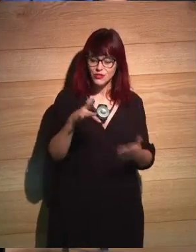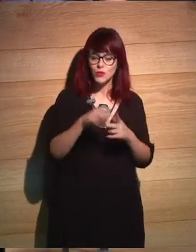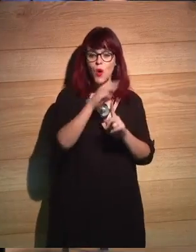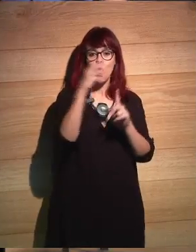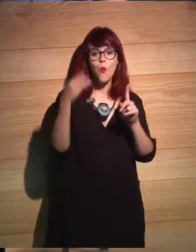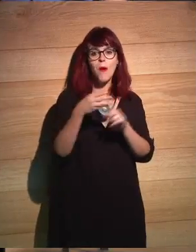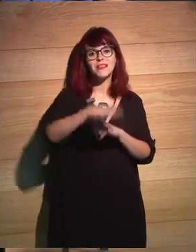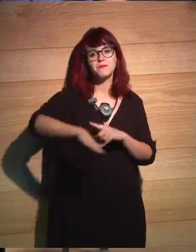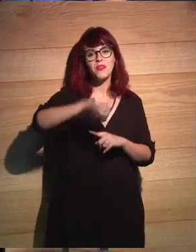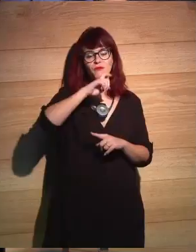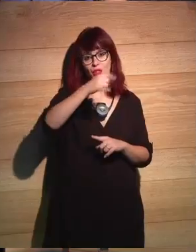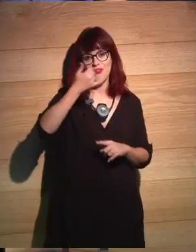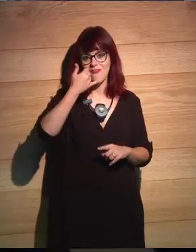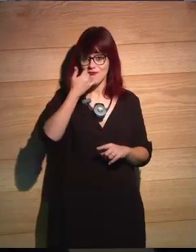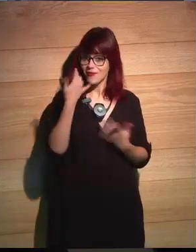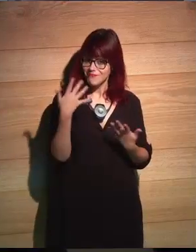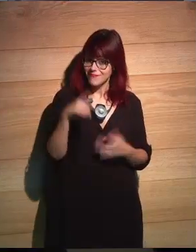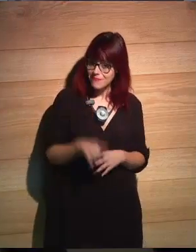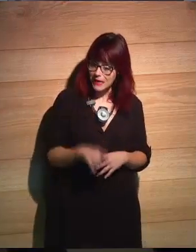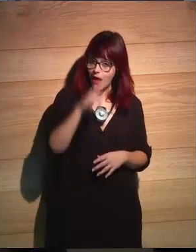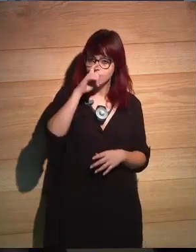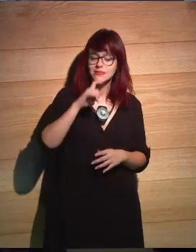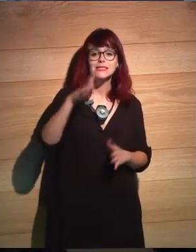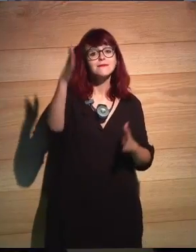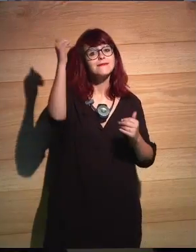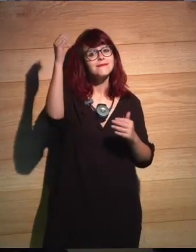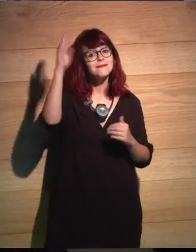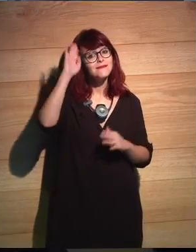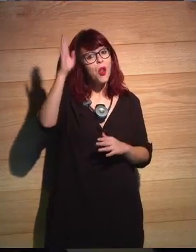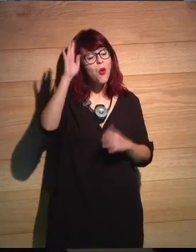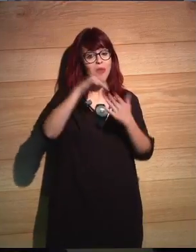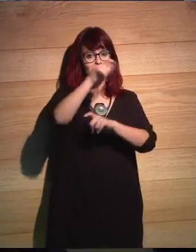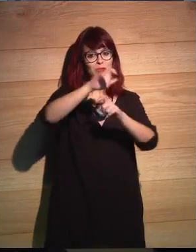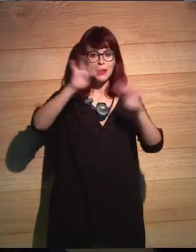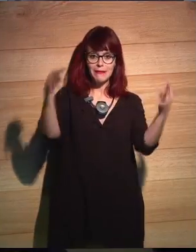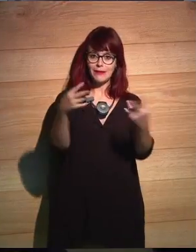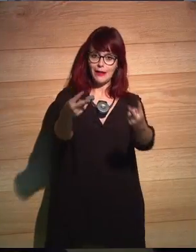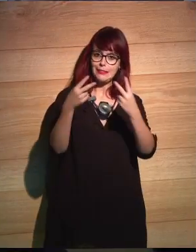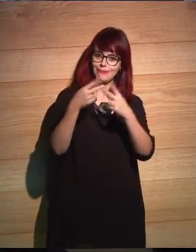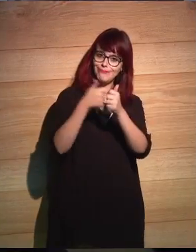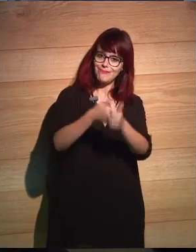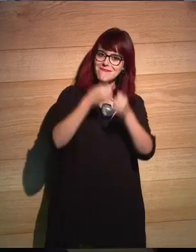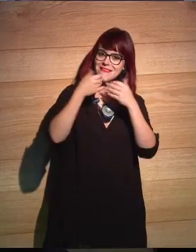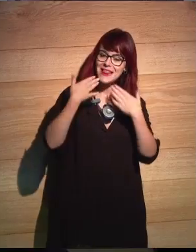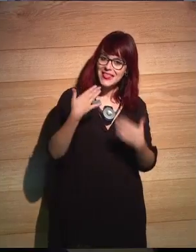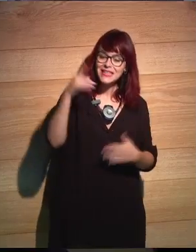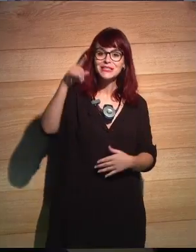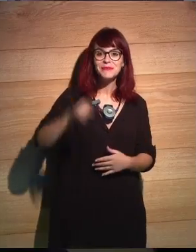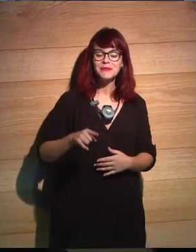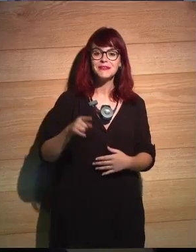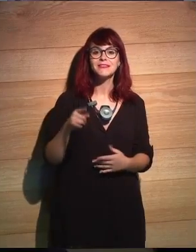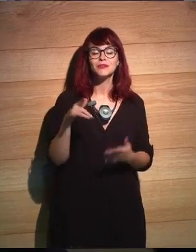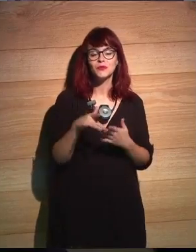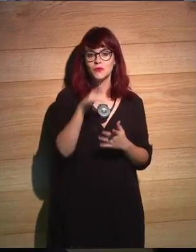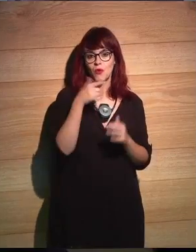be followed through streaming in the web of the Telefónica, Fundación Telefónica space. So I would